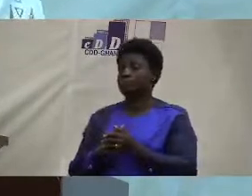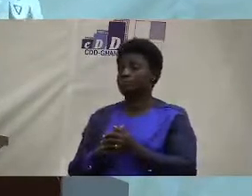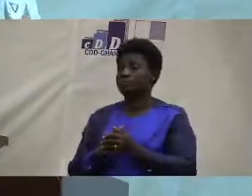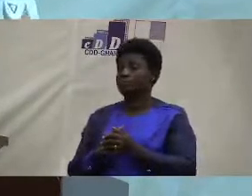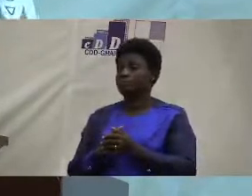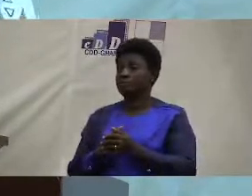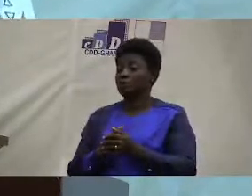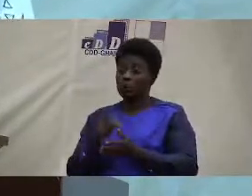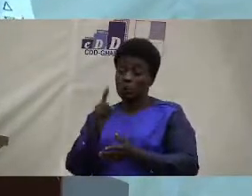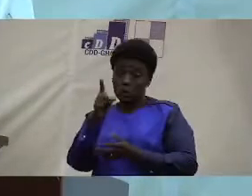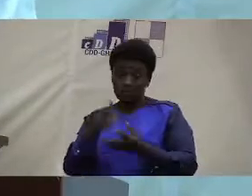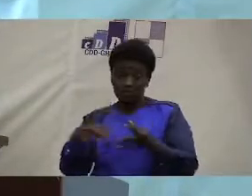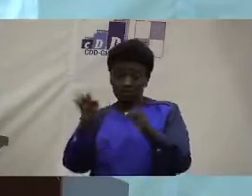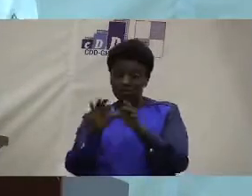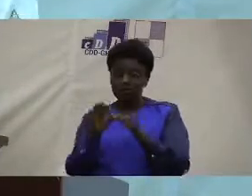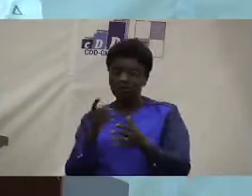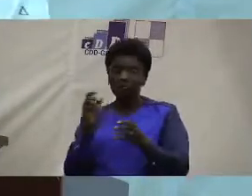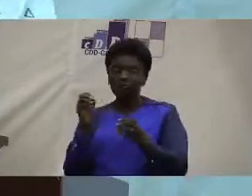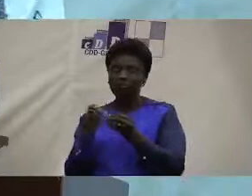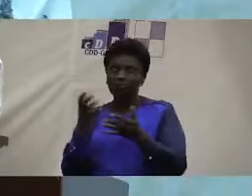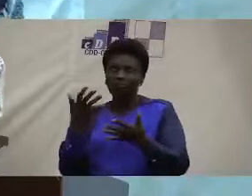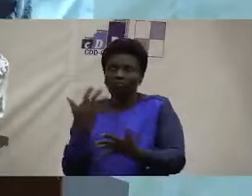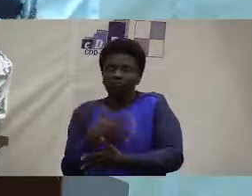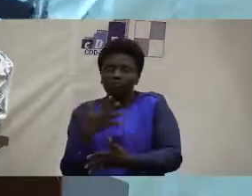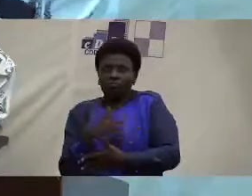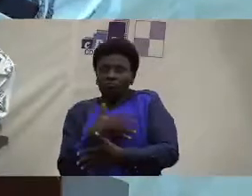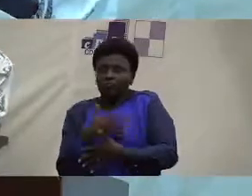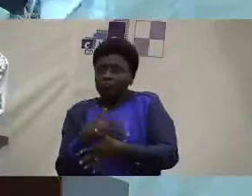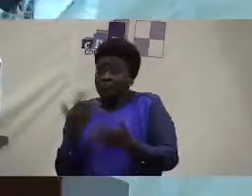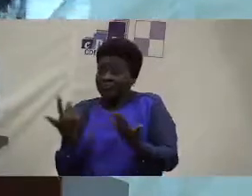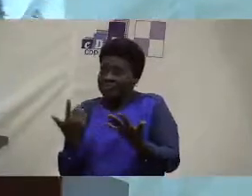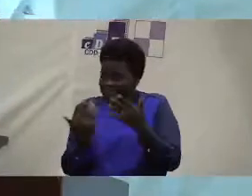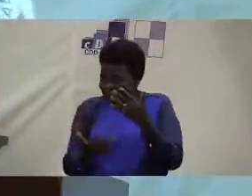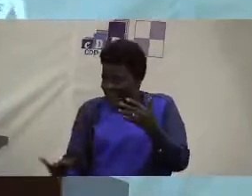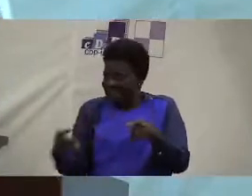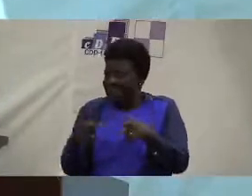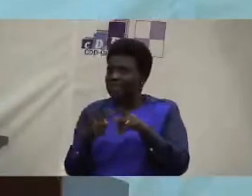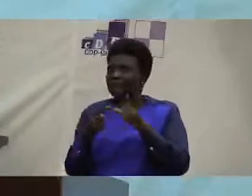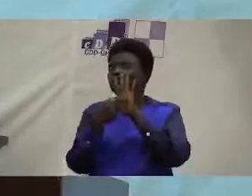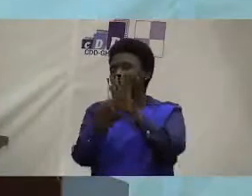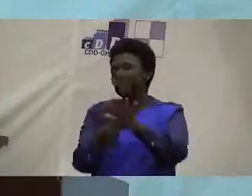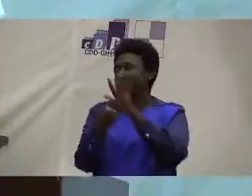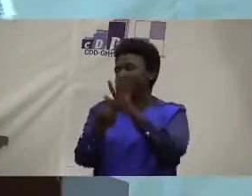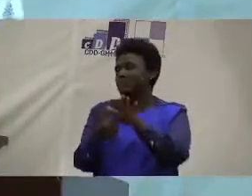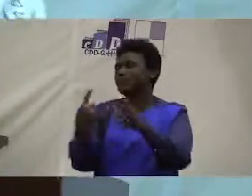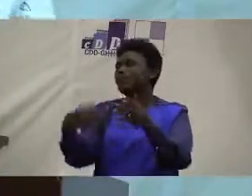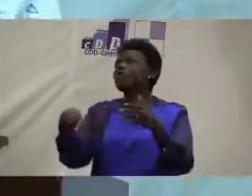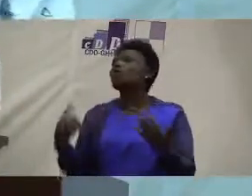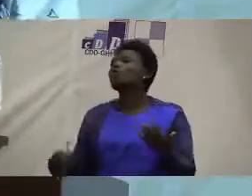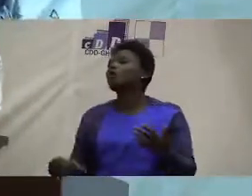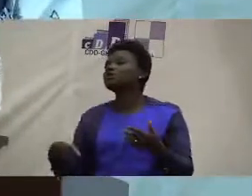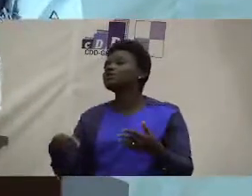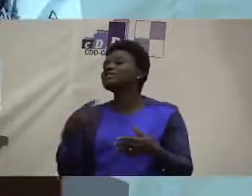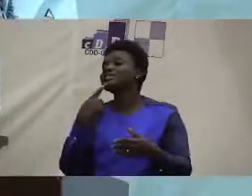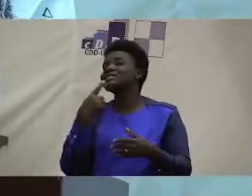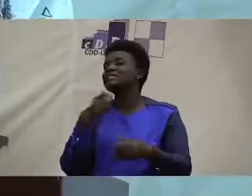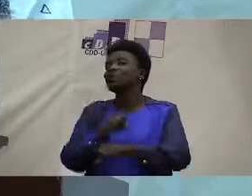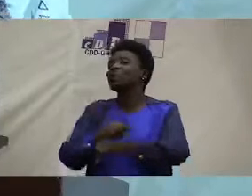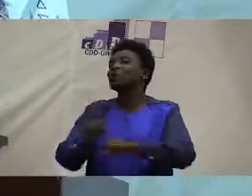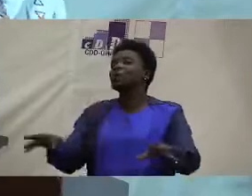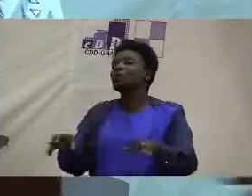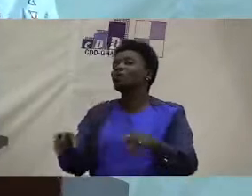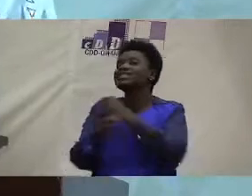even one of the more frightening elements that have shown up, of course, is the, as you put it, the